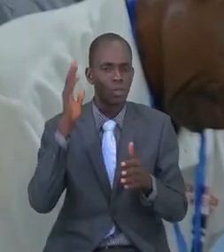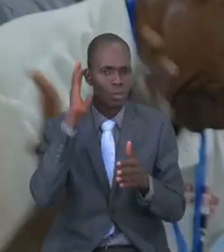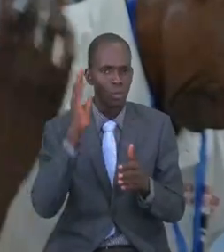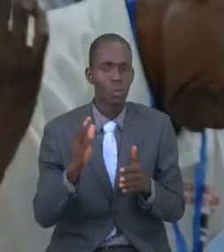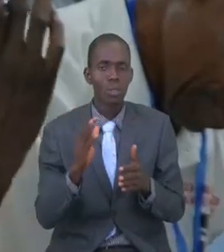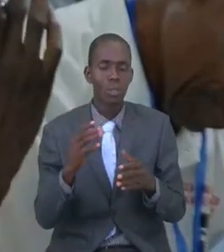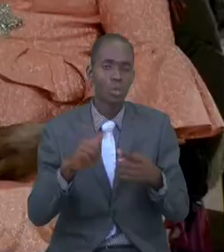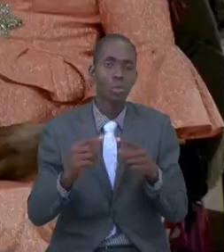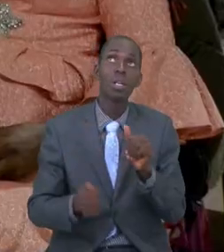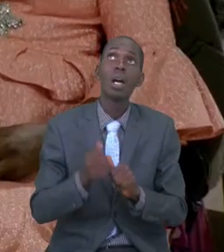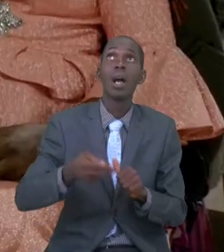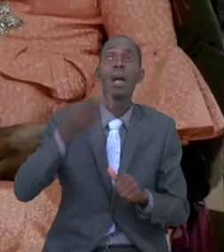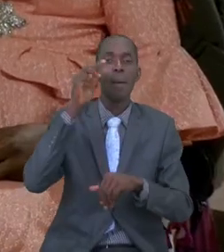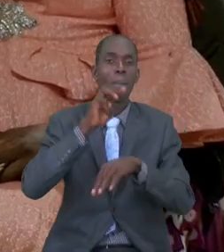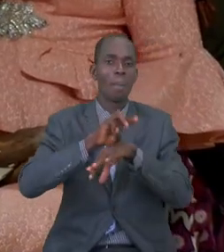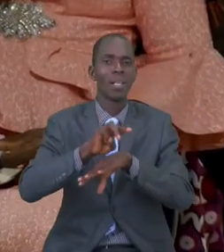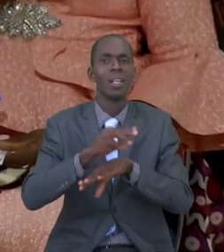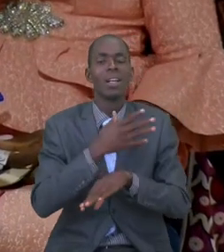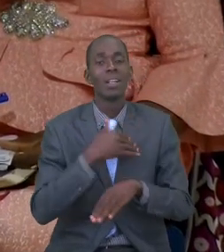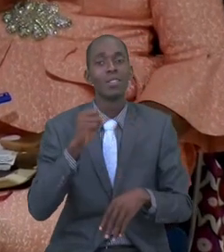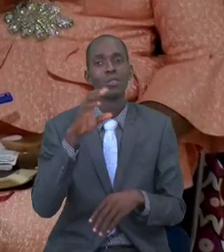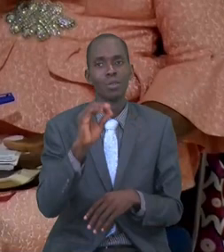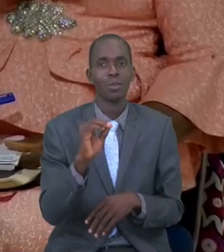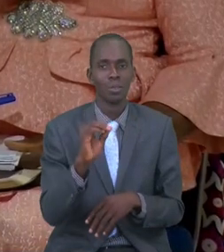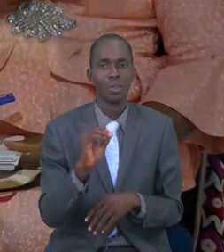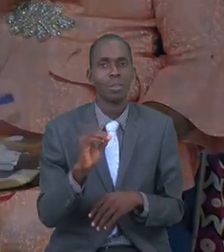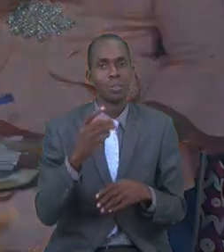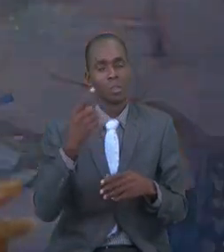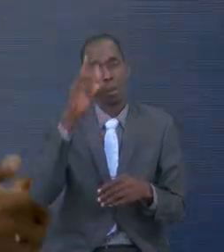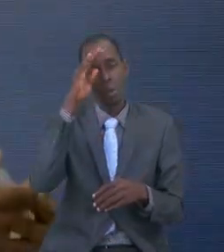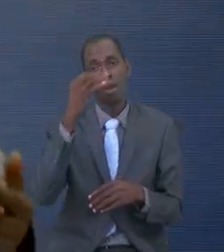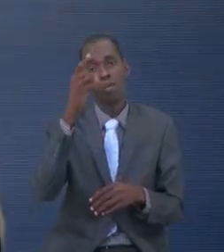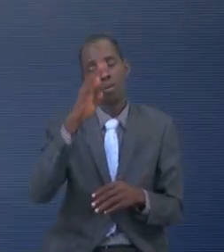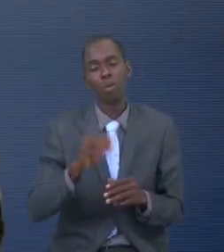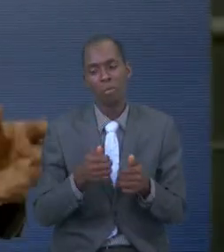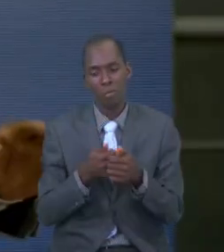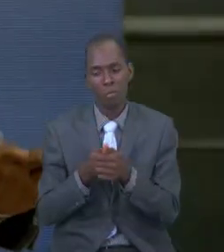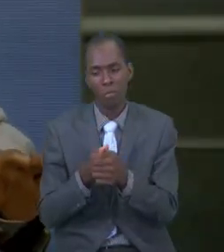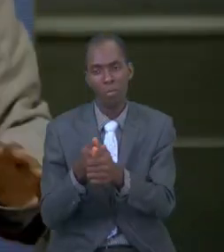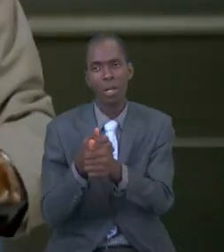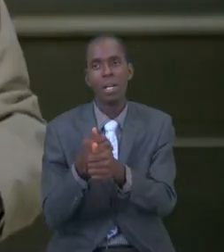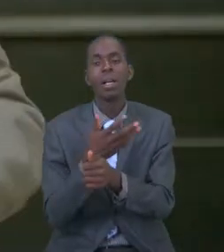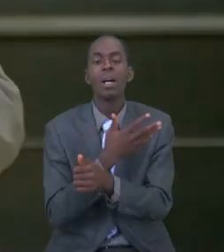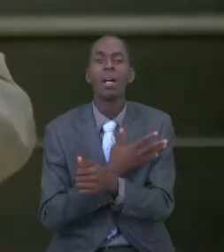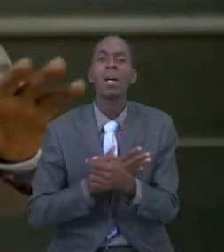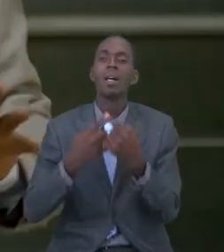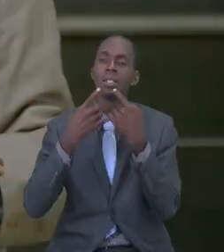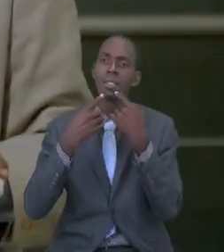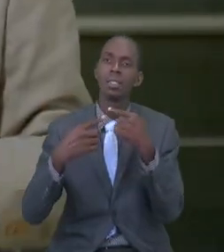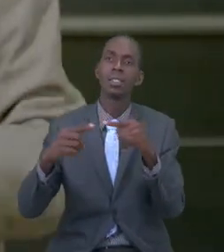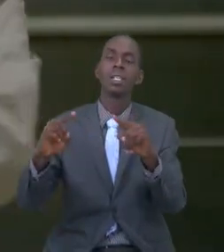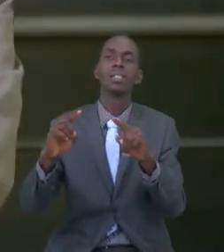ministry. And so he got there. And then he declared the